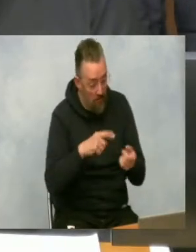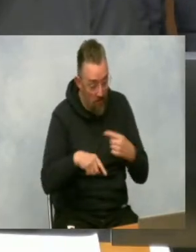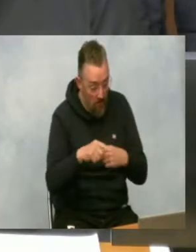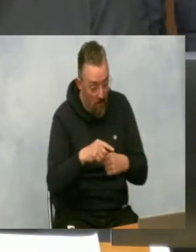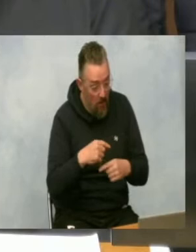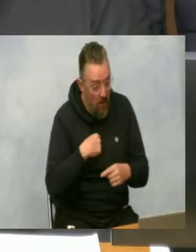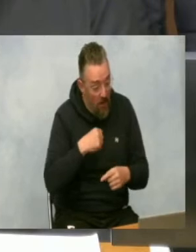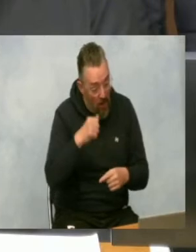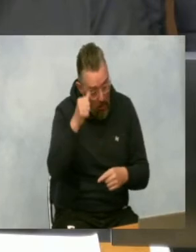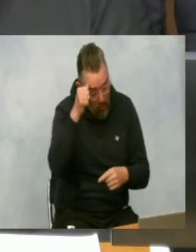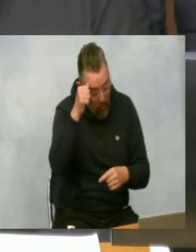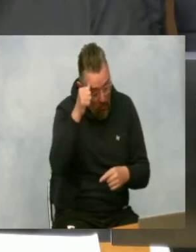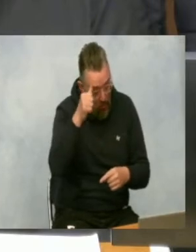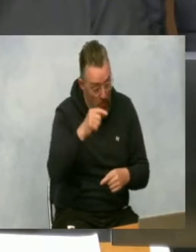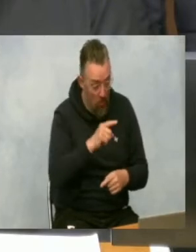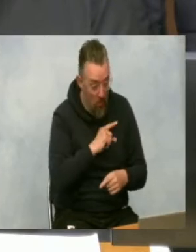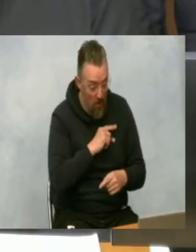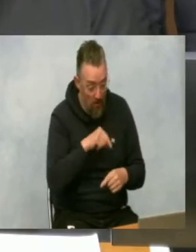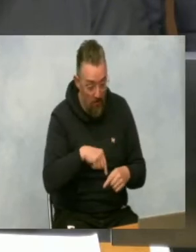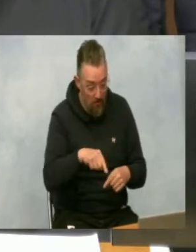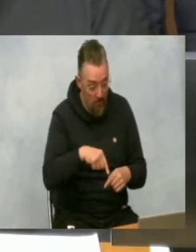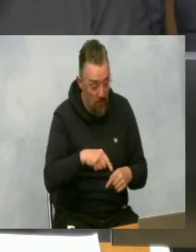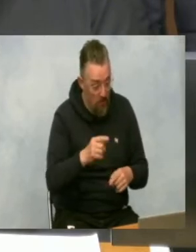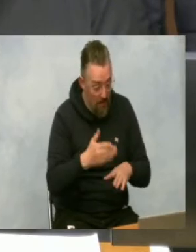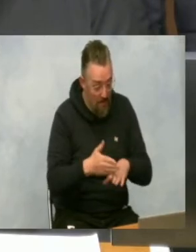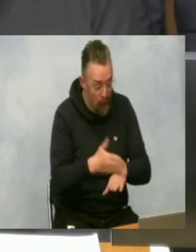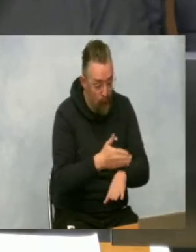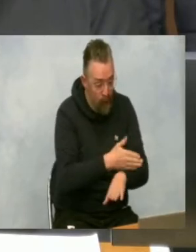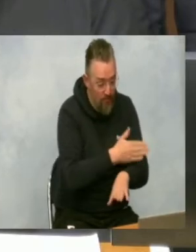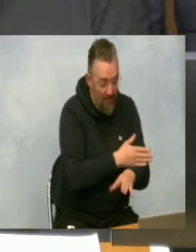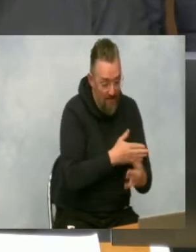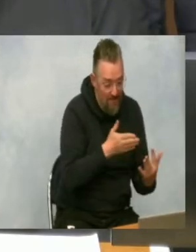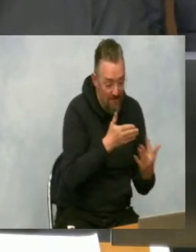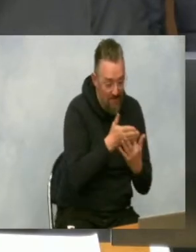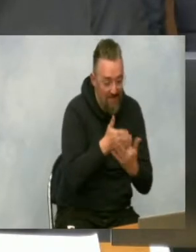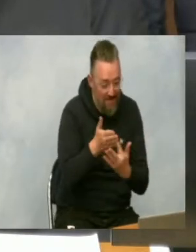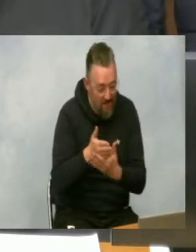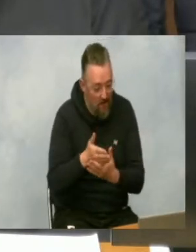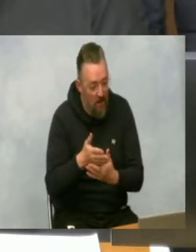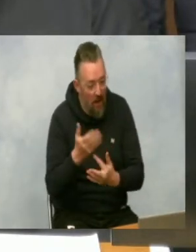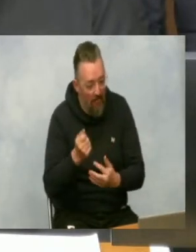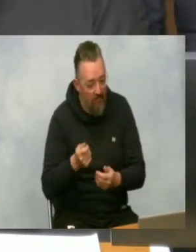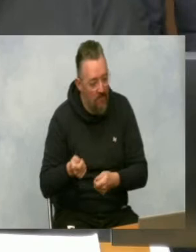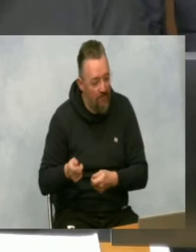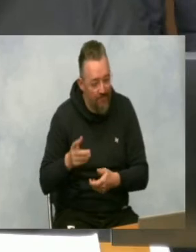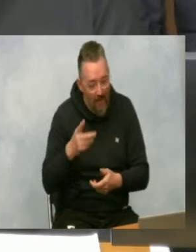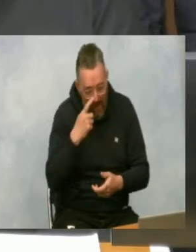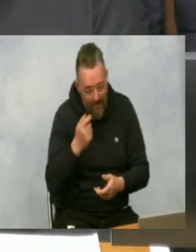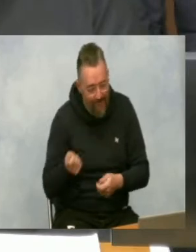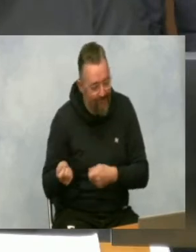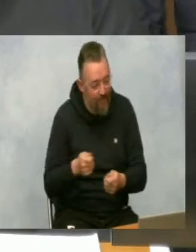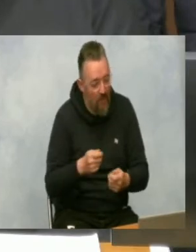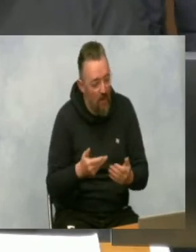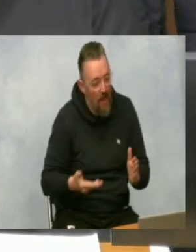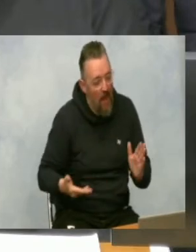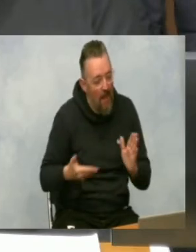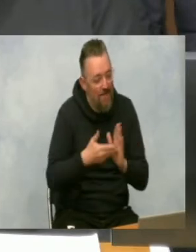from, all previous interventions in the housing market which bring additional capital to the market,